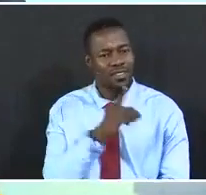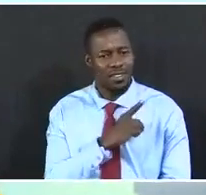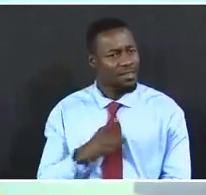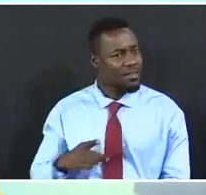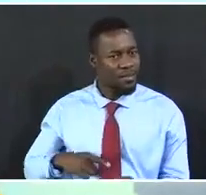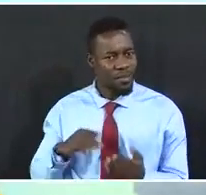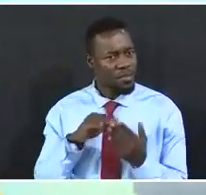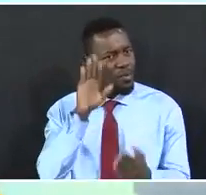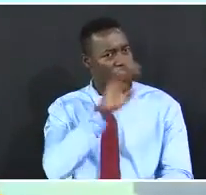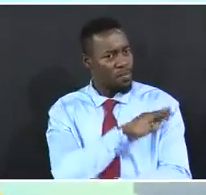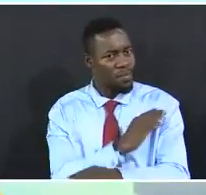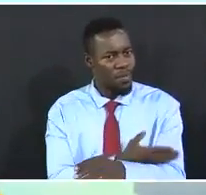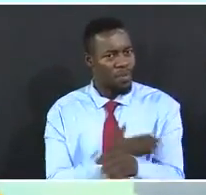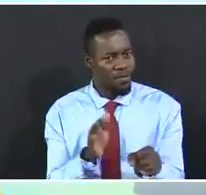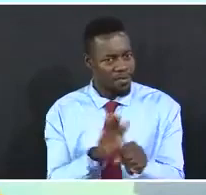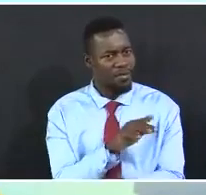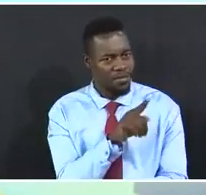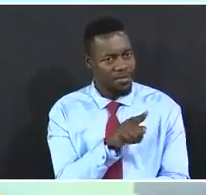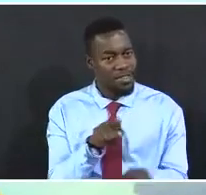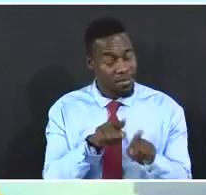creator.